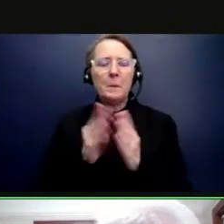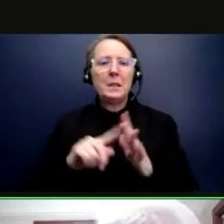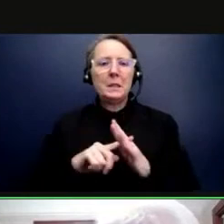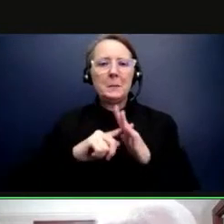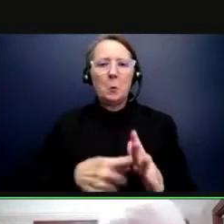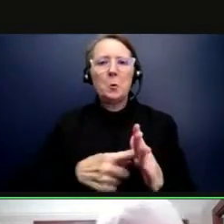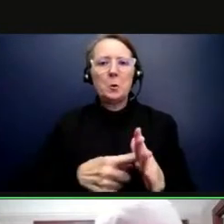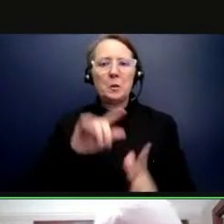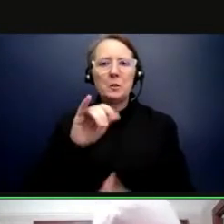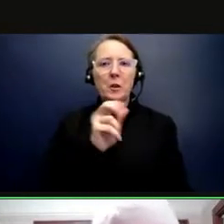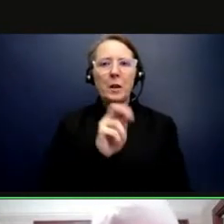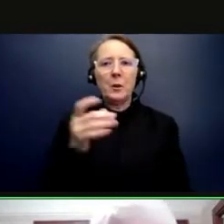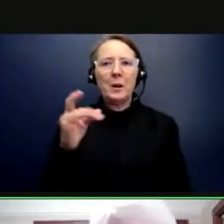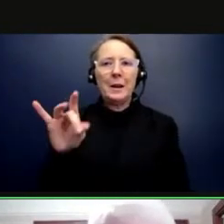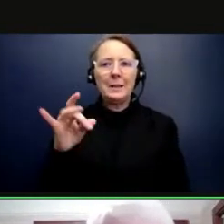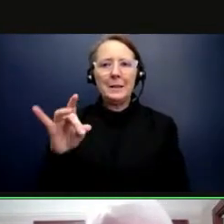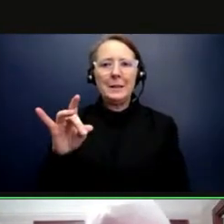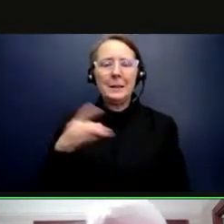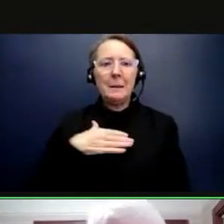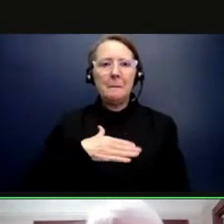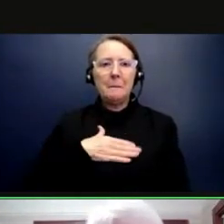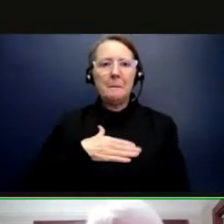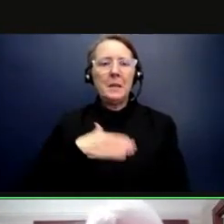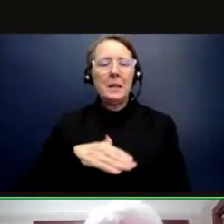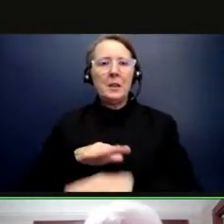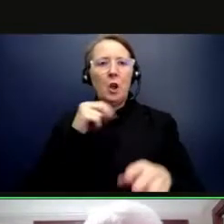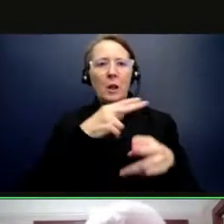18th. If the recorder please call a roll.